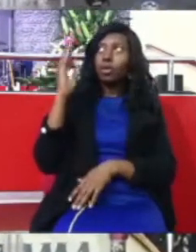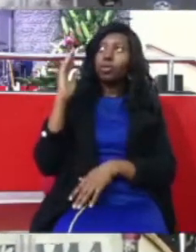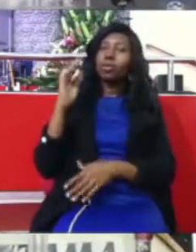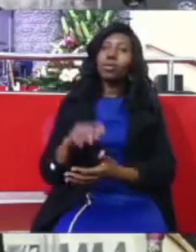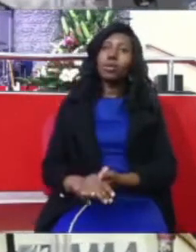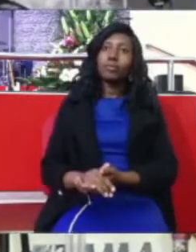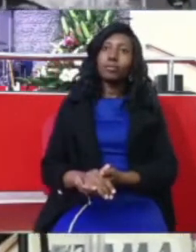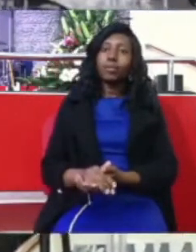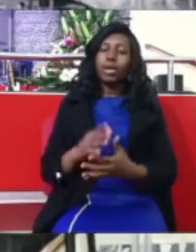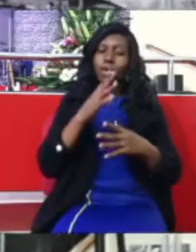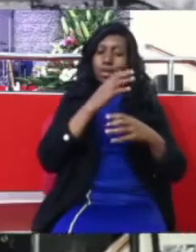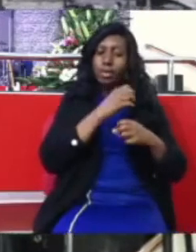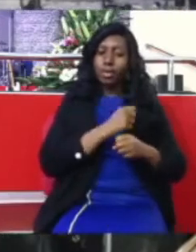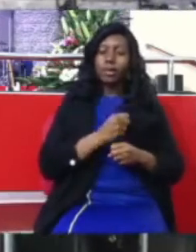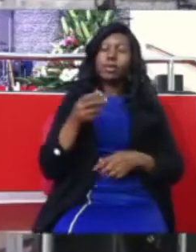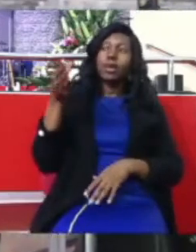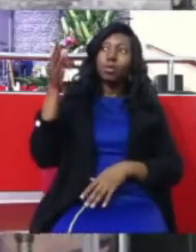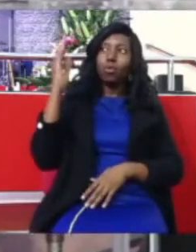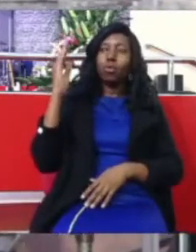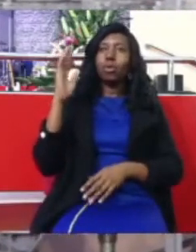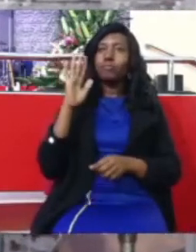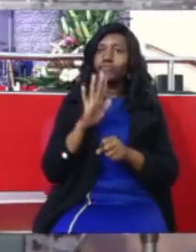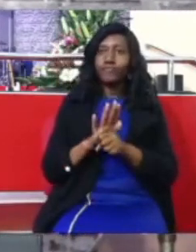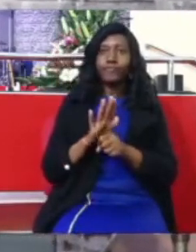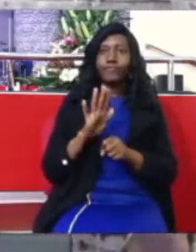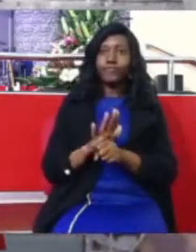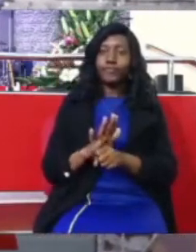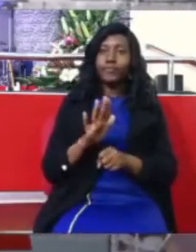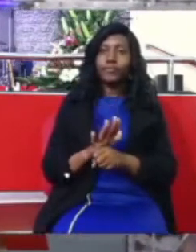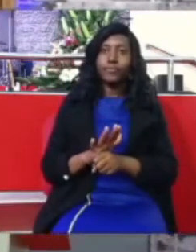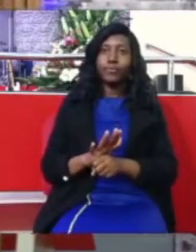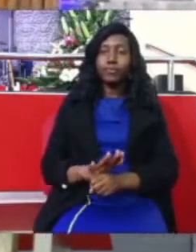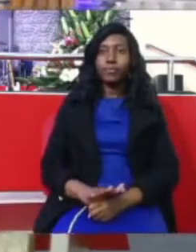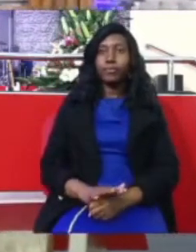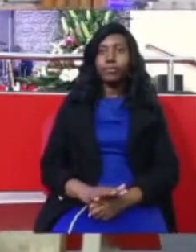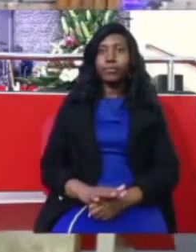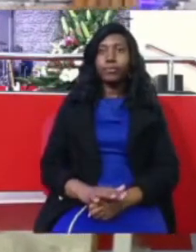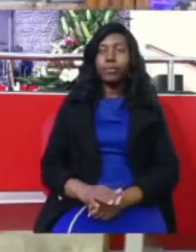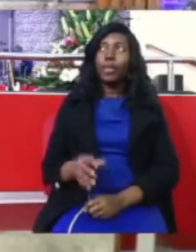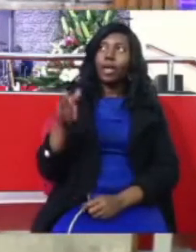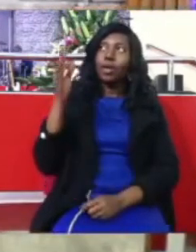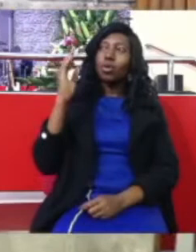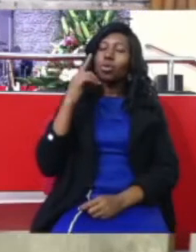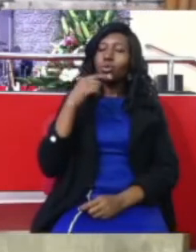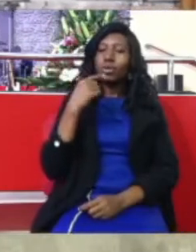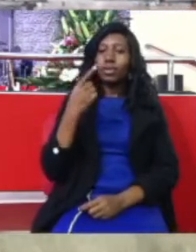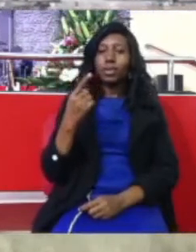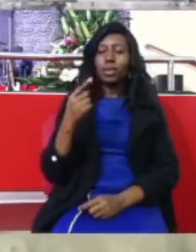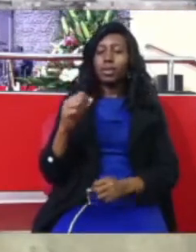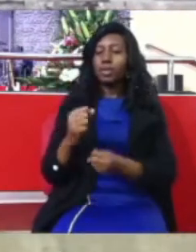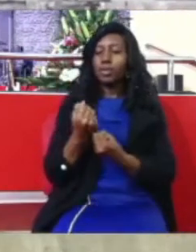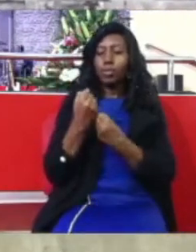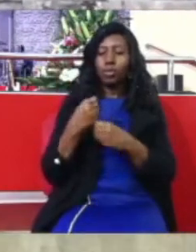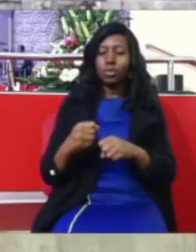trusted 100%. He trusted him 100%. And so God is saying, I cannot do anything